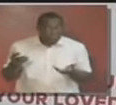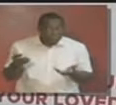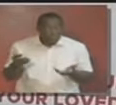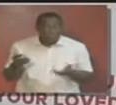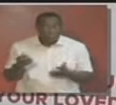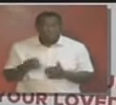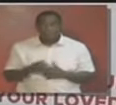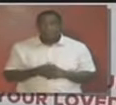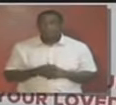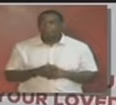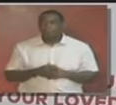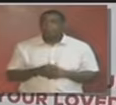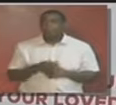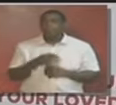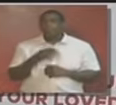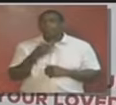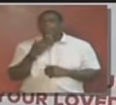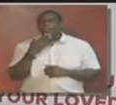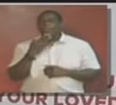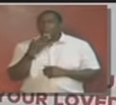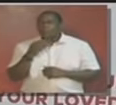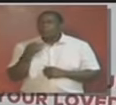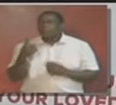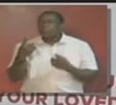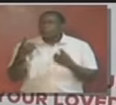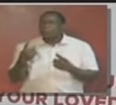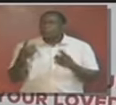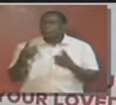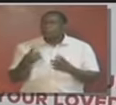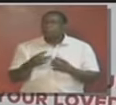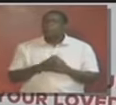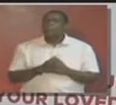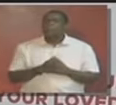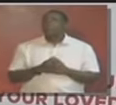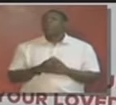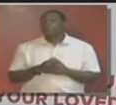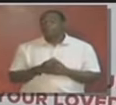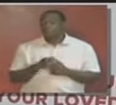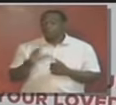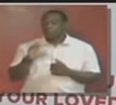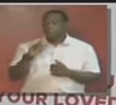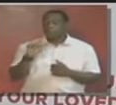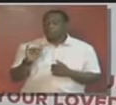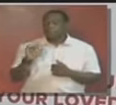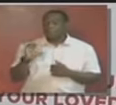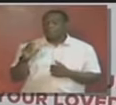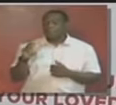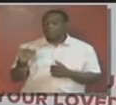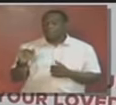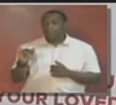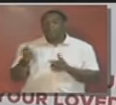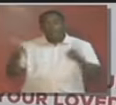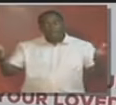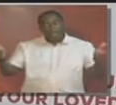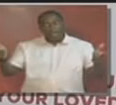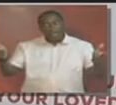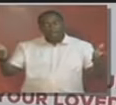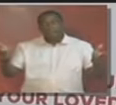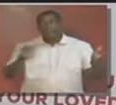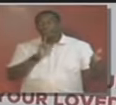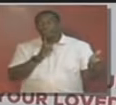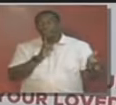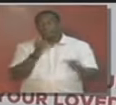your question. With regard to the locations, County Caroni, as you rightly said, is a large county, and we have